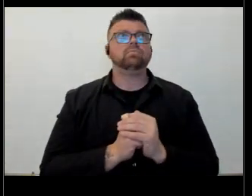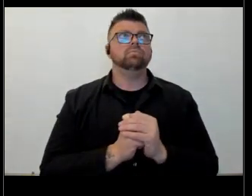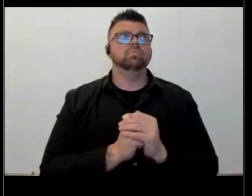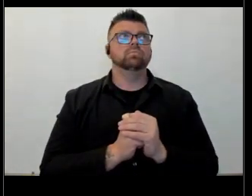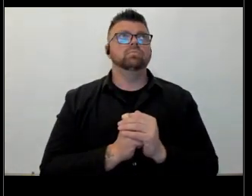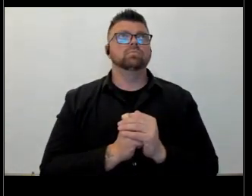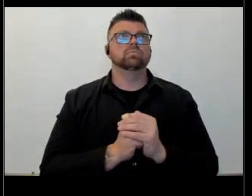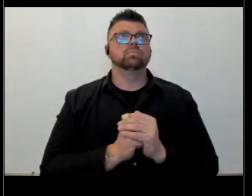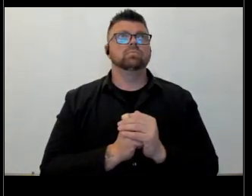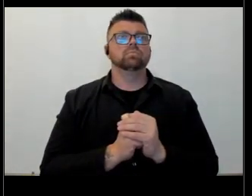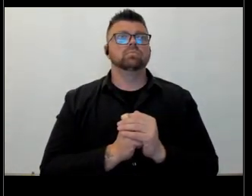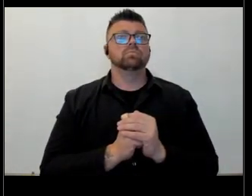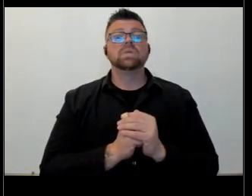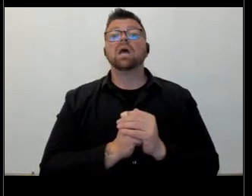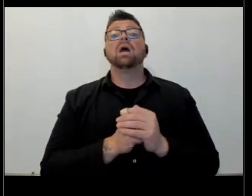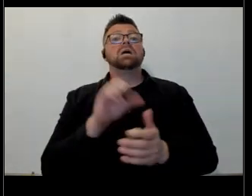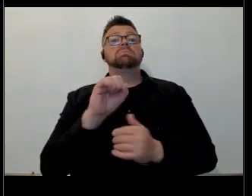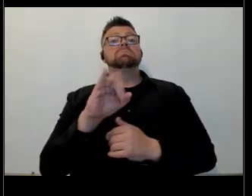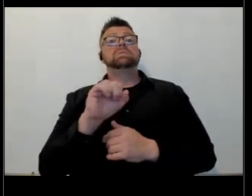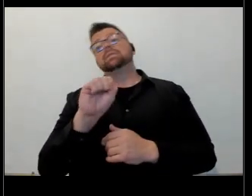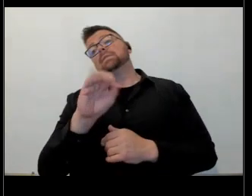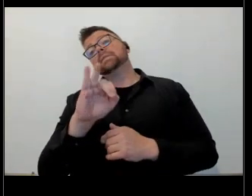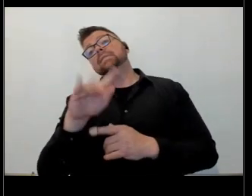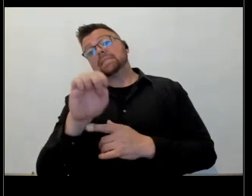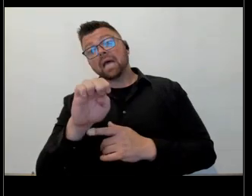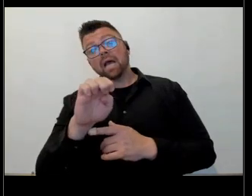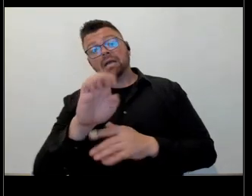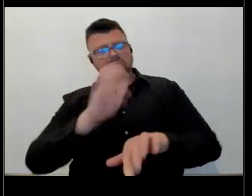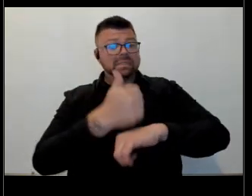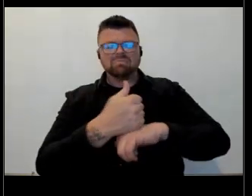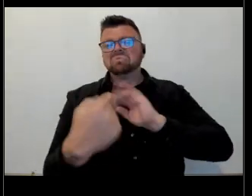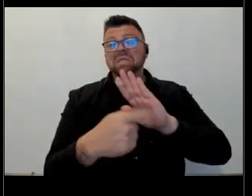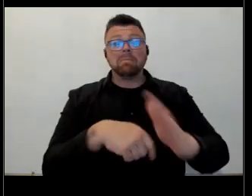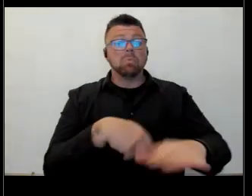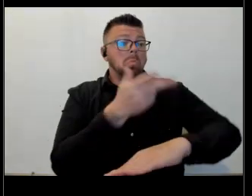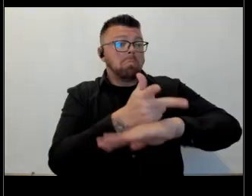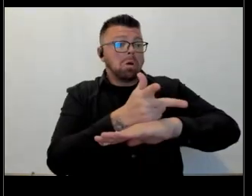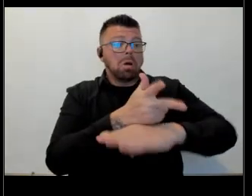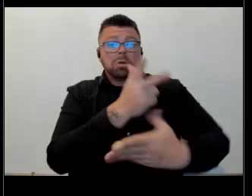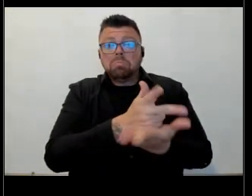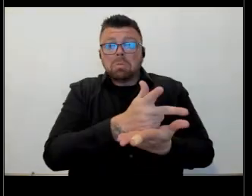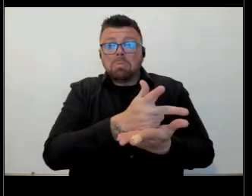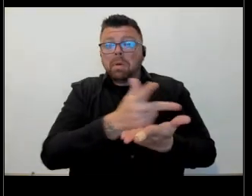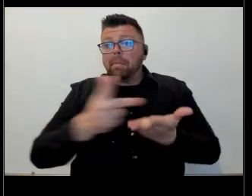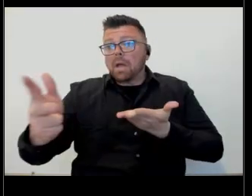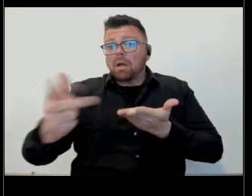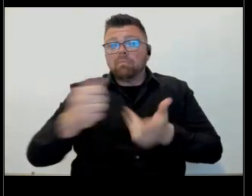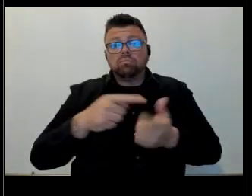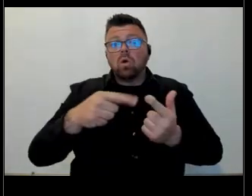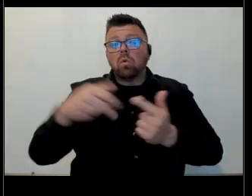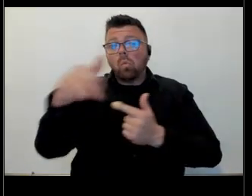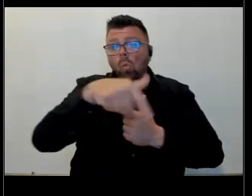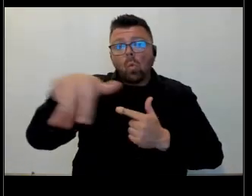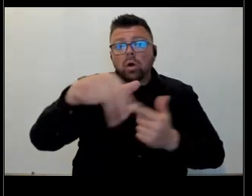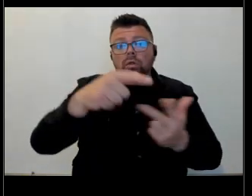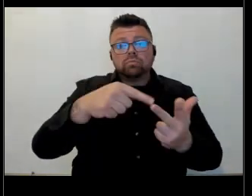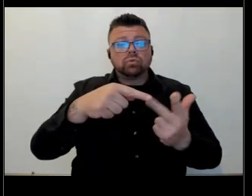such site facilities as parking areas, walks, recreation facilities,